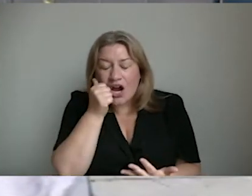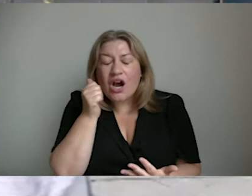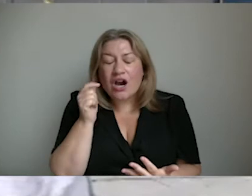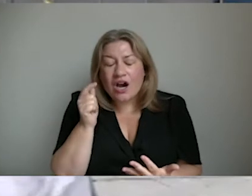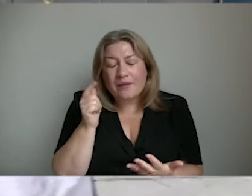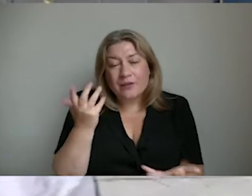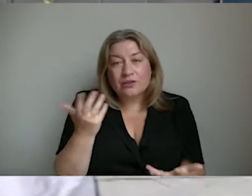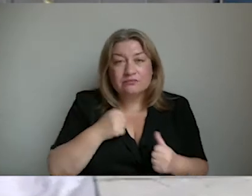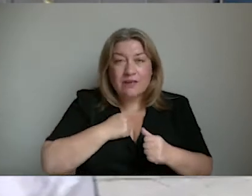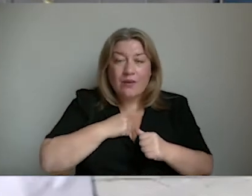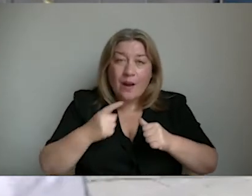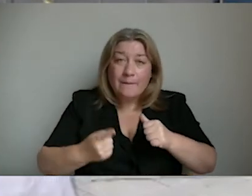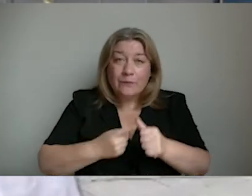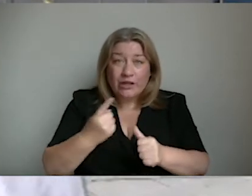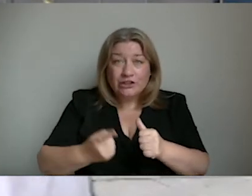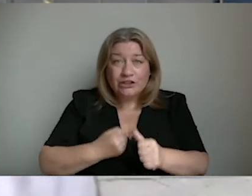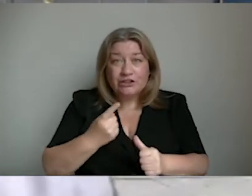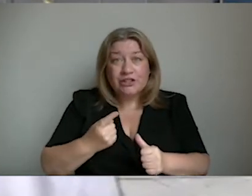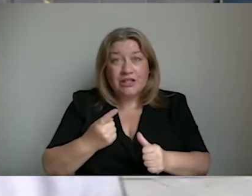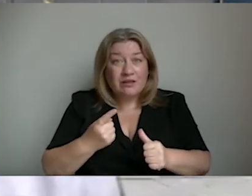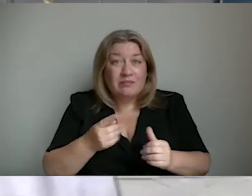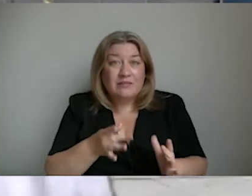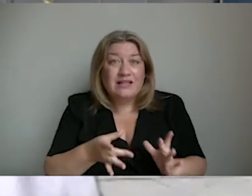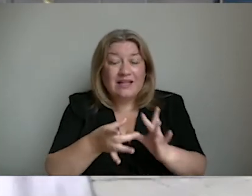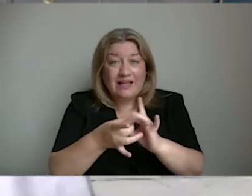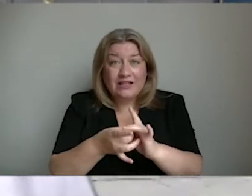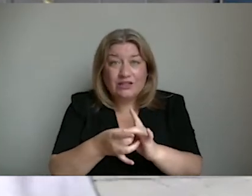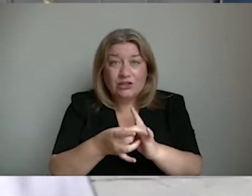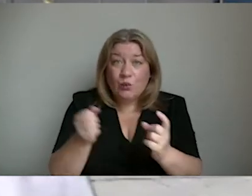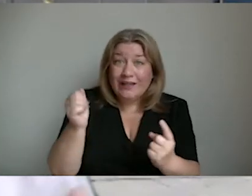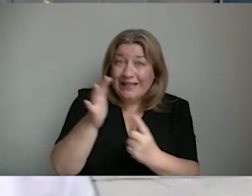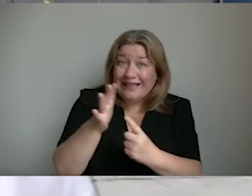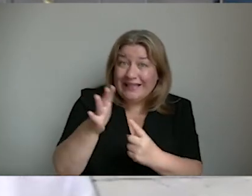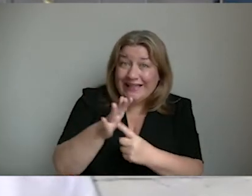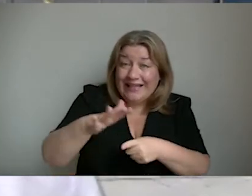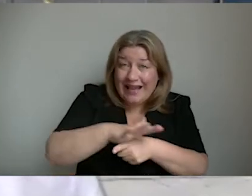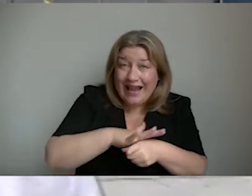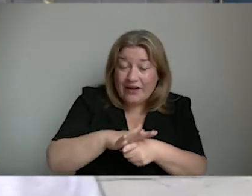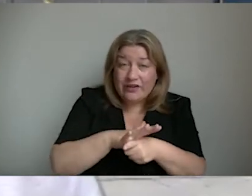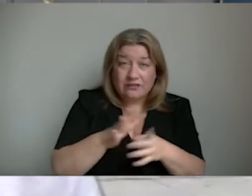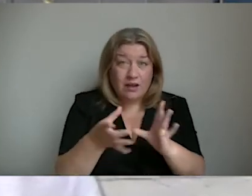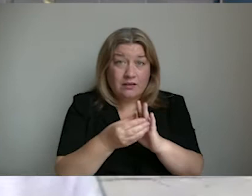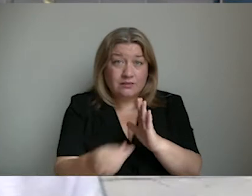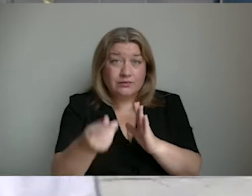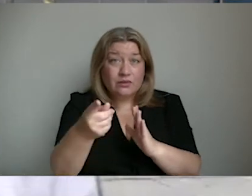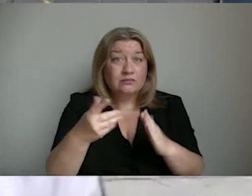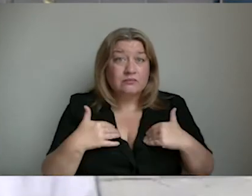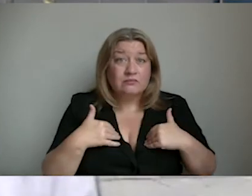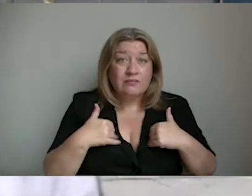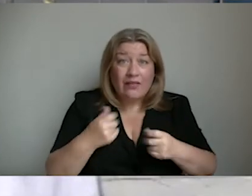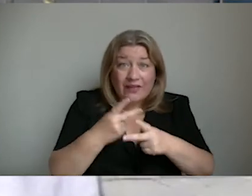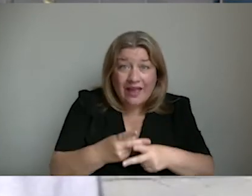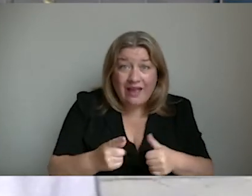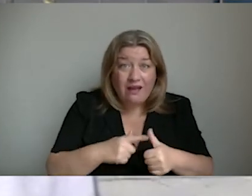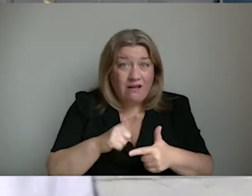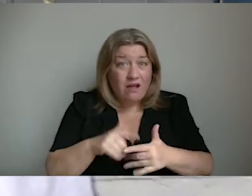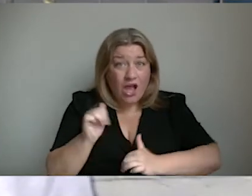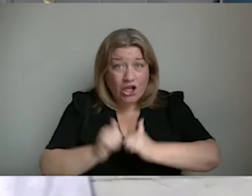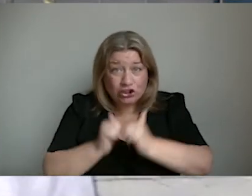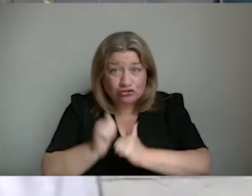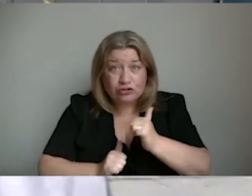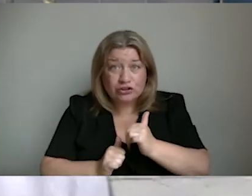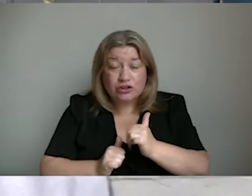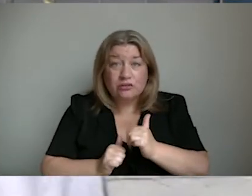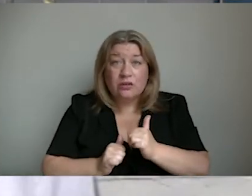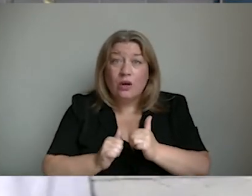going on, but the kind of apprenticeships that we offer are for in the some of the key areas, sort of as in healthcare